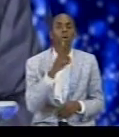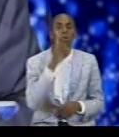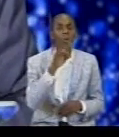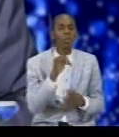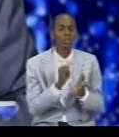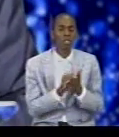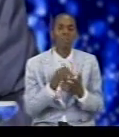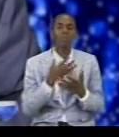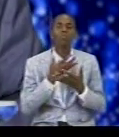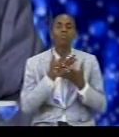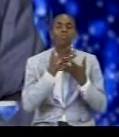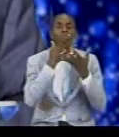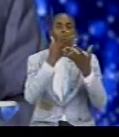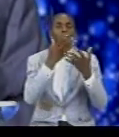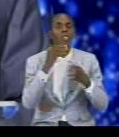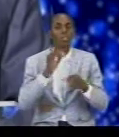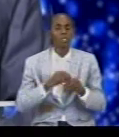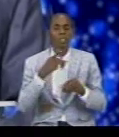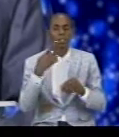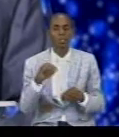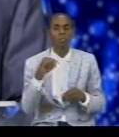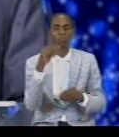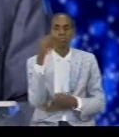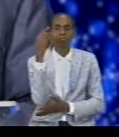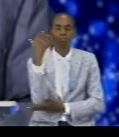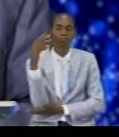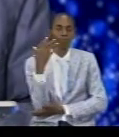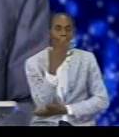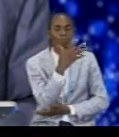the way of the Lord." And